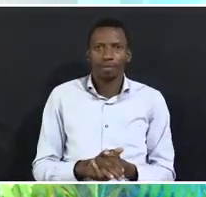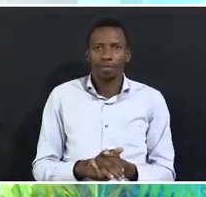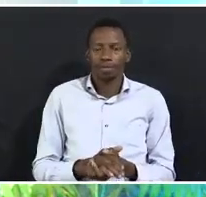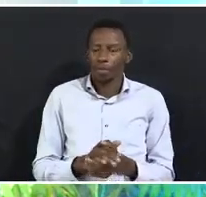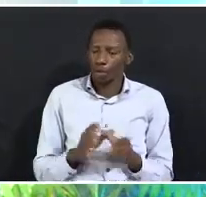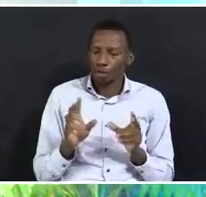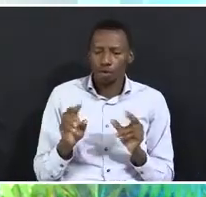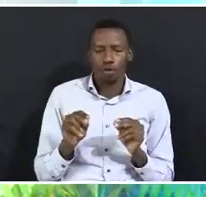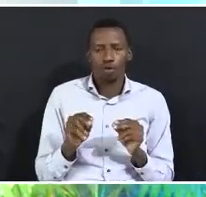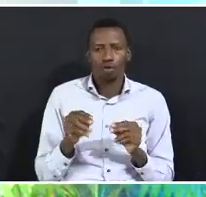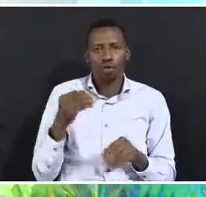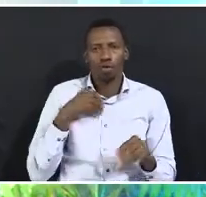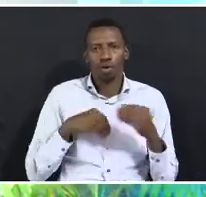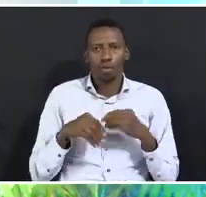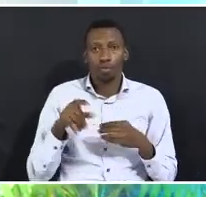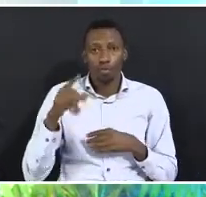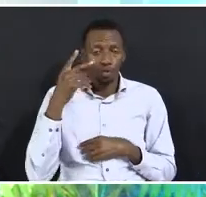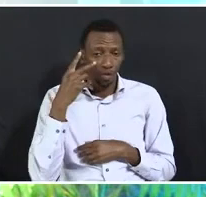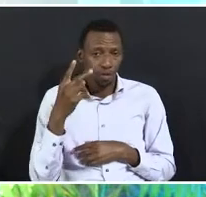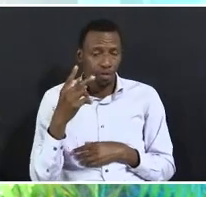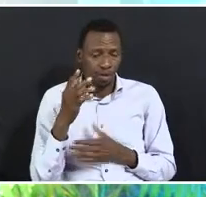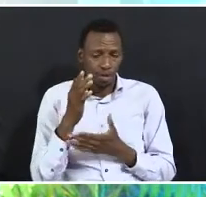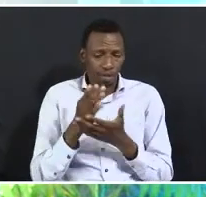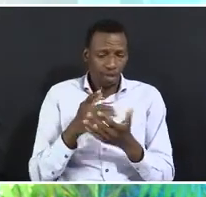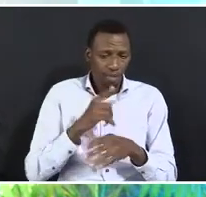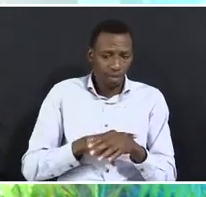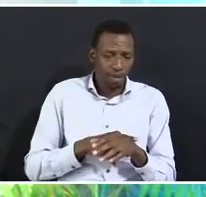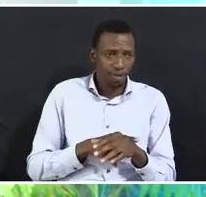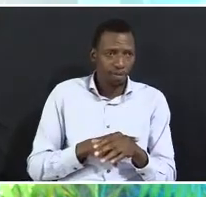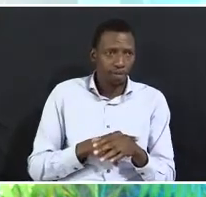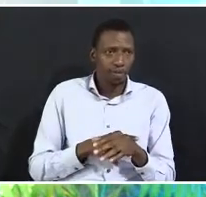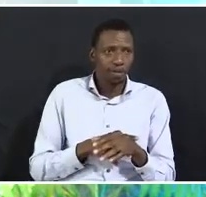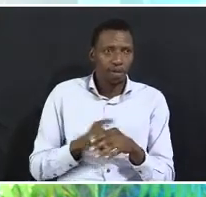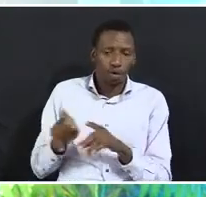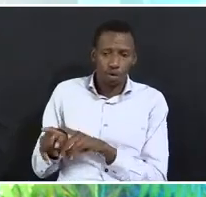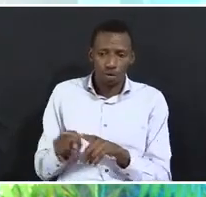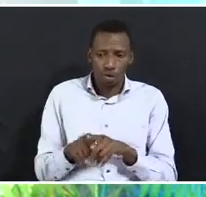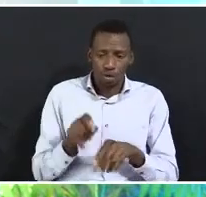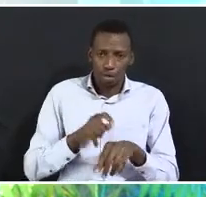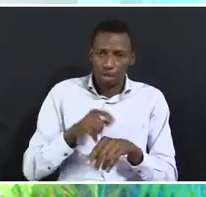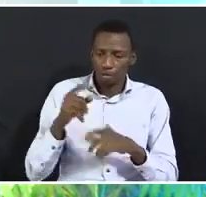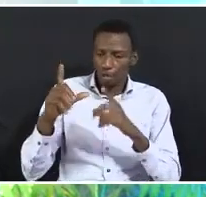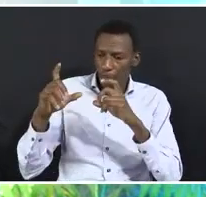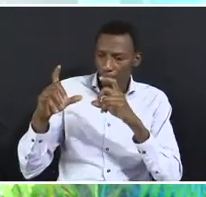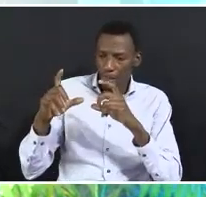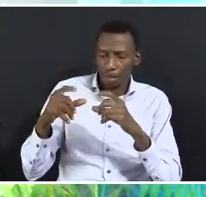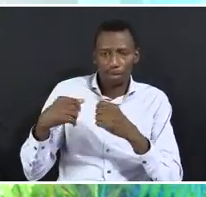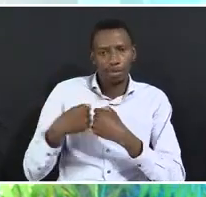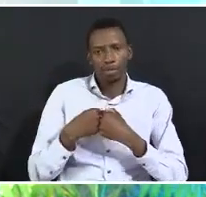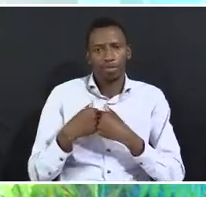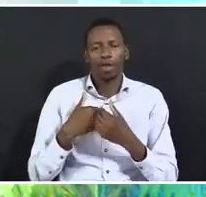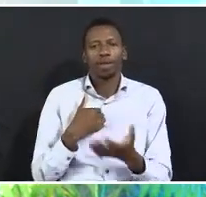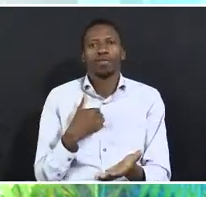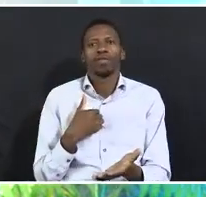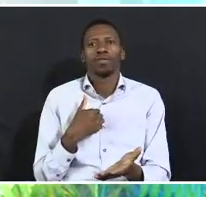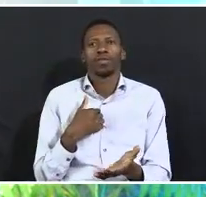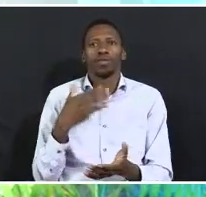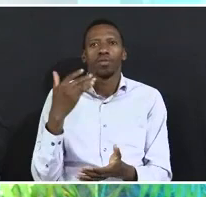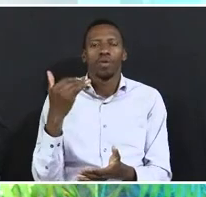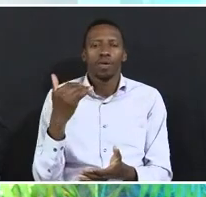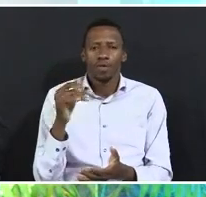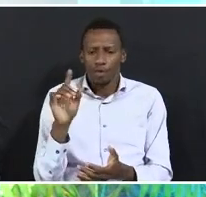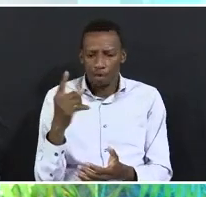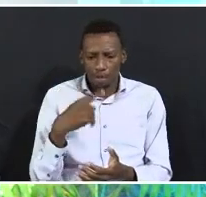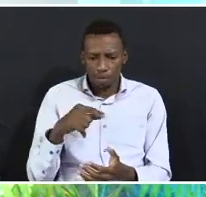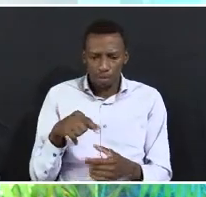corruption. You see, sometimes even taking a photo is a challenge. First, we